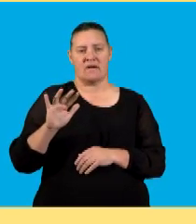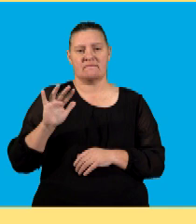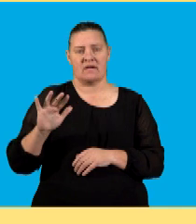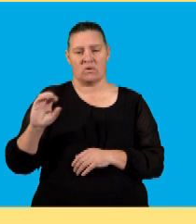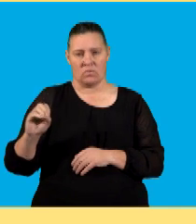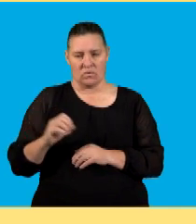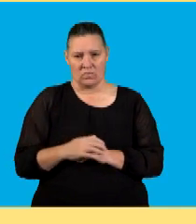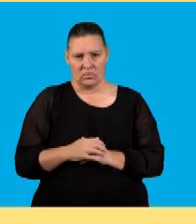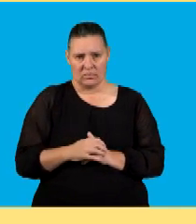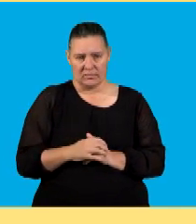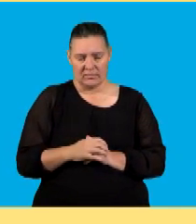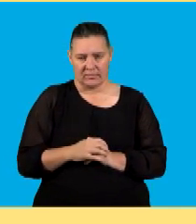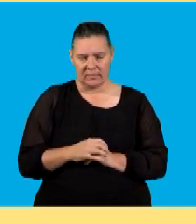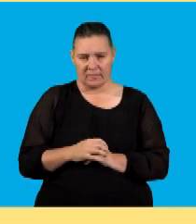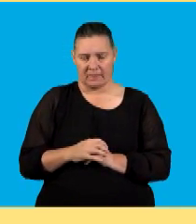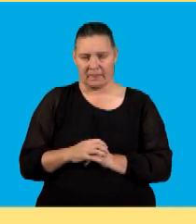is your